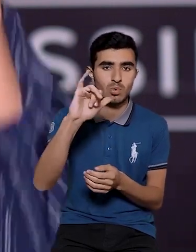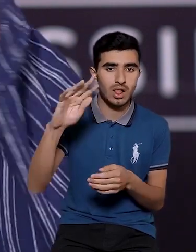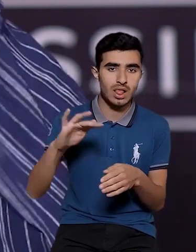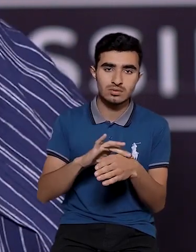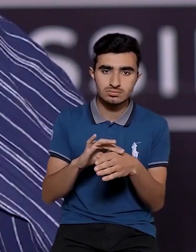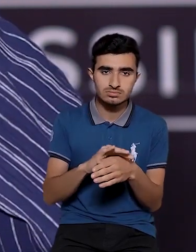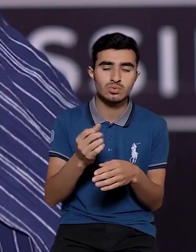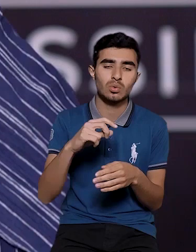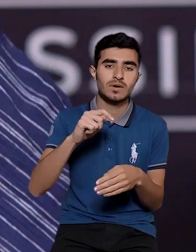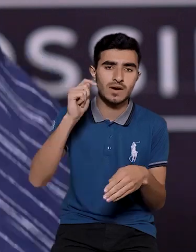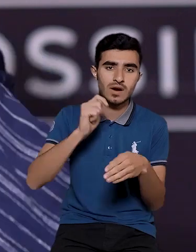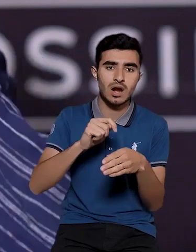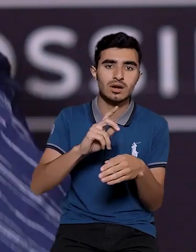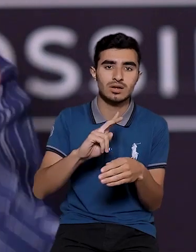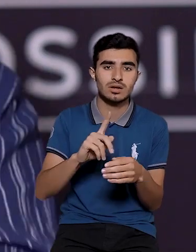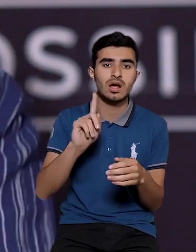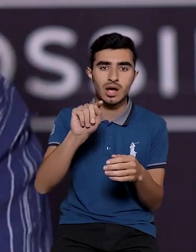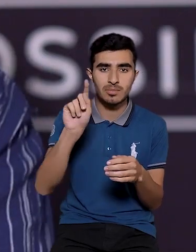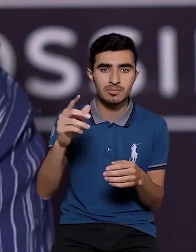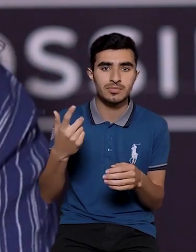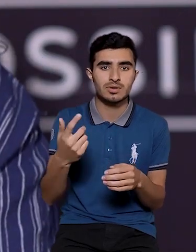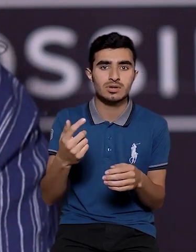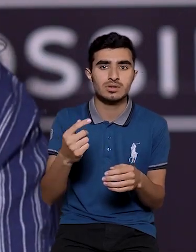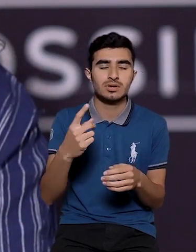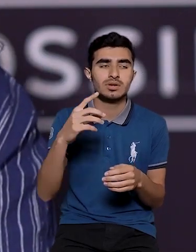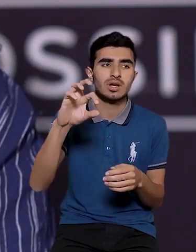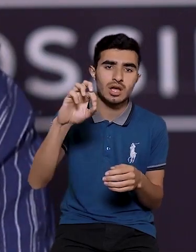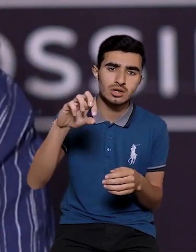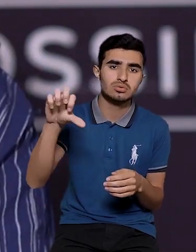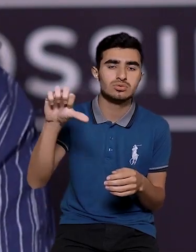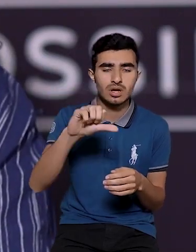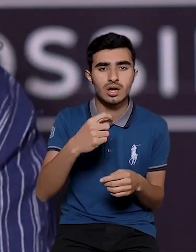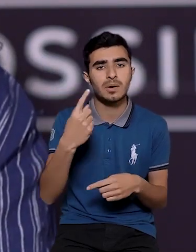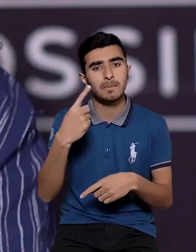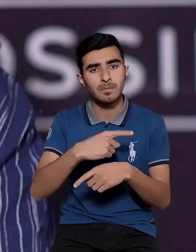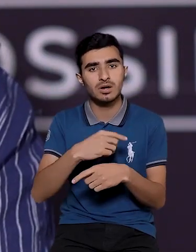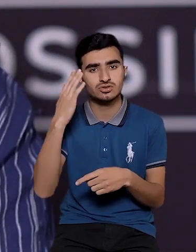these bald spots called alopecia. And